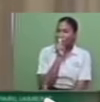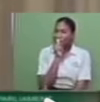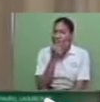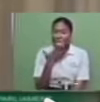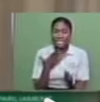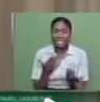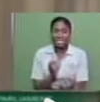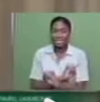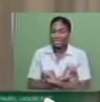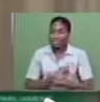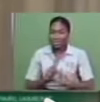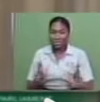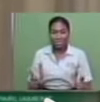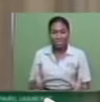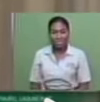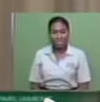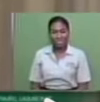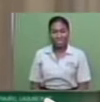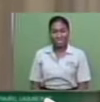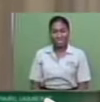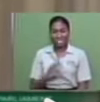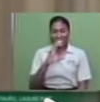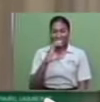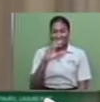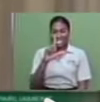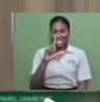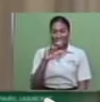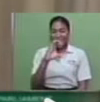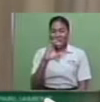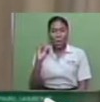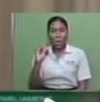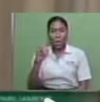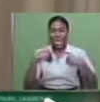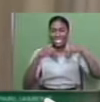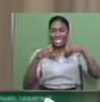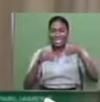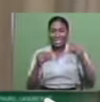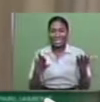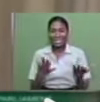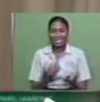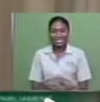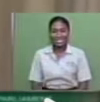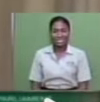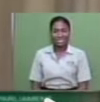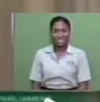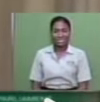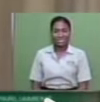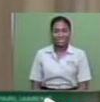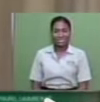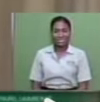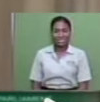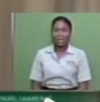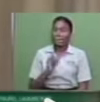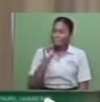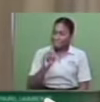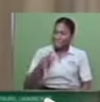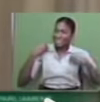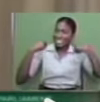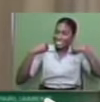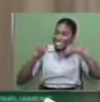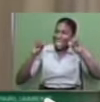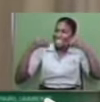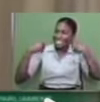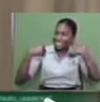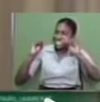You have about selling shares, Kiko, whether it's Trinity Mall or wherever. Fire sales. And this is a buyer's market.